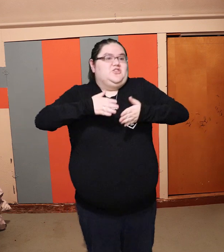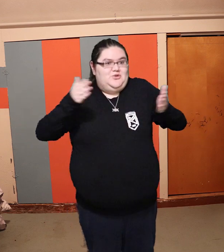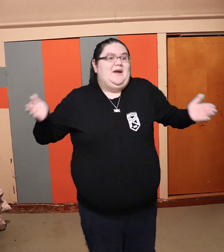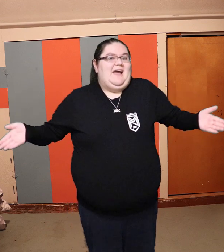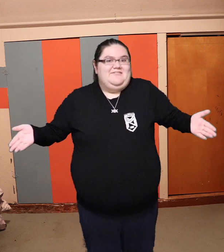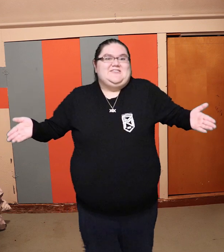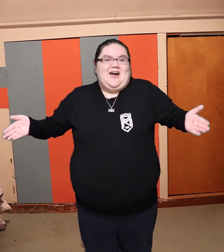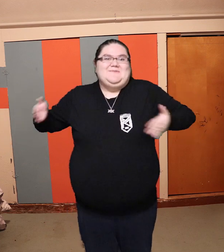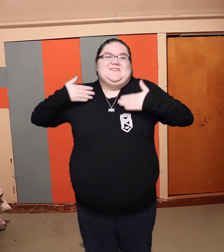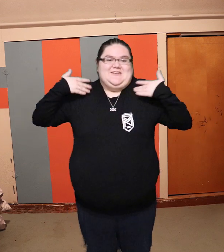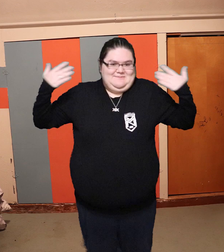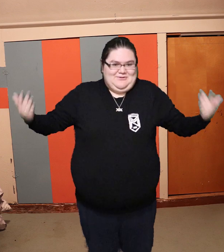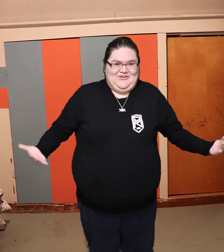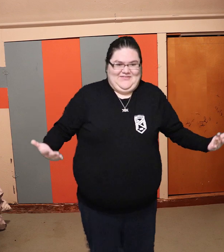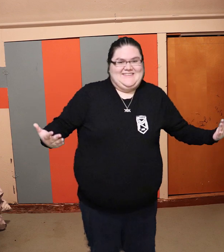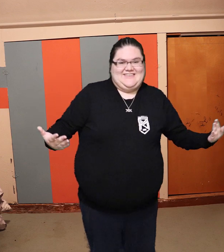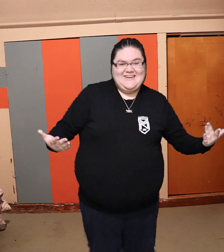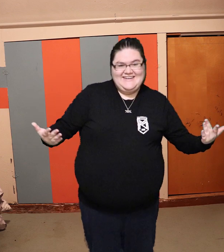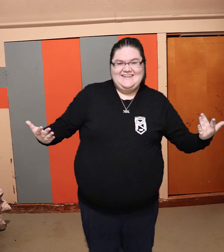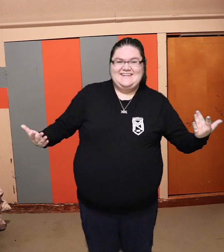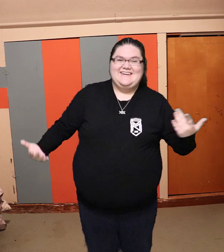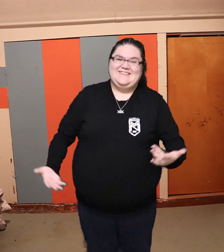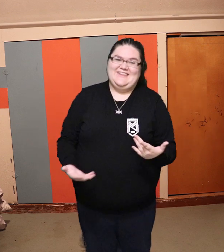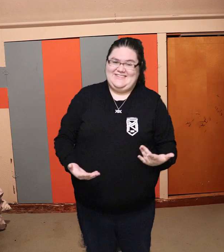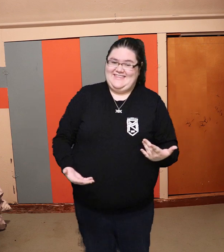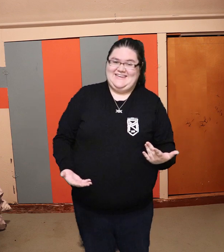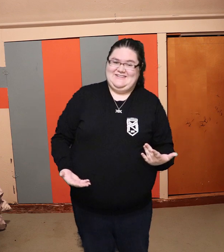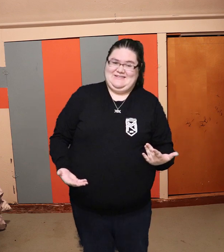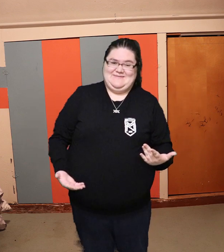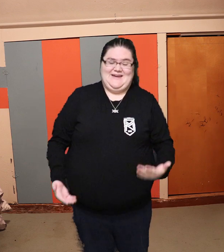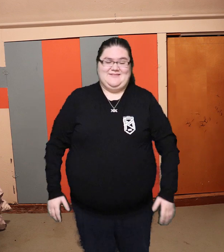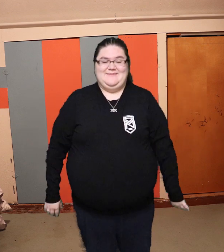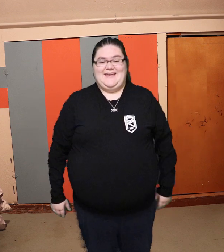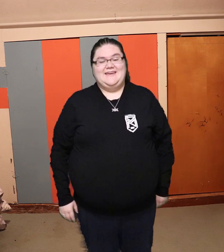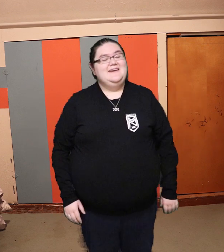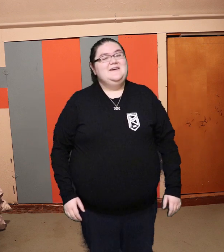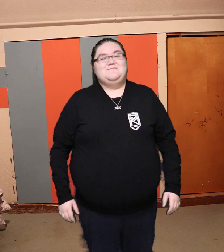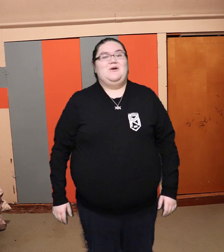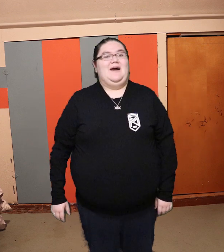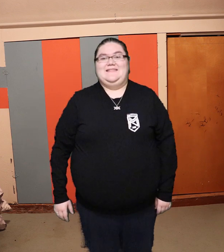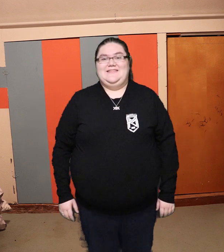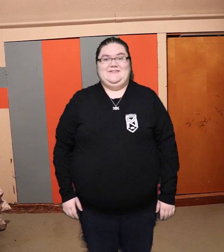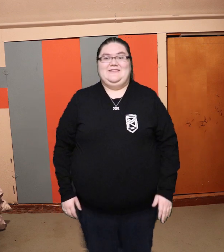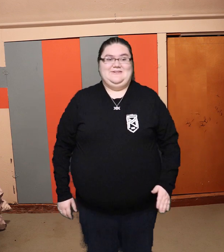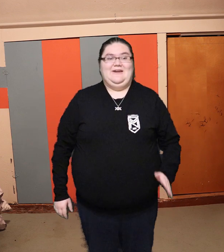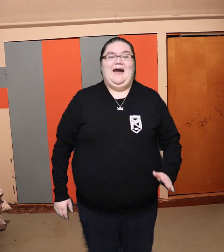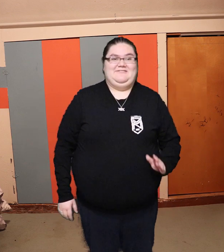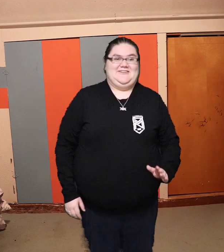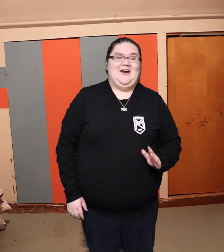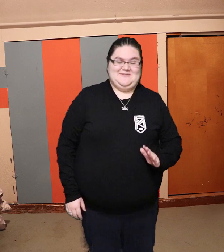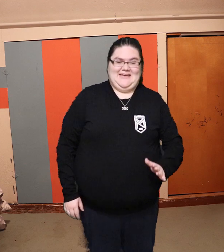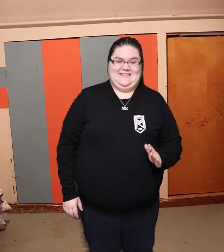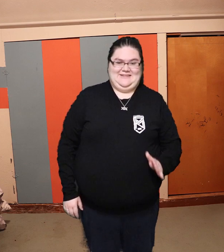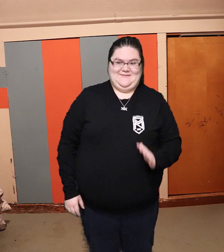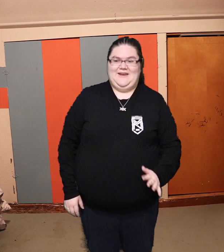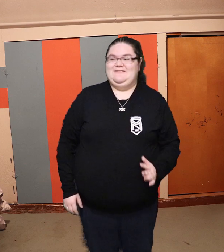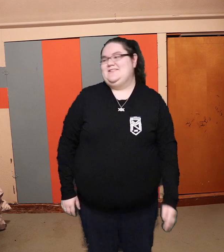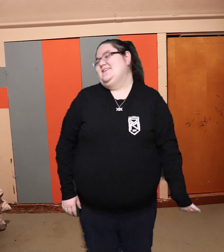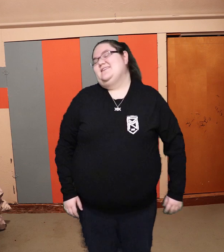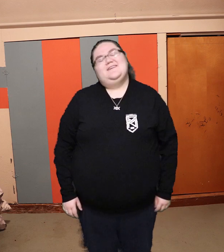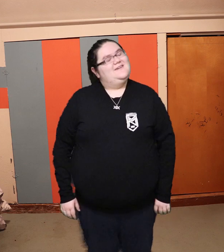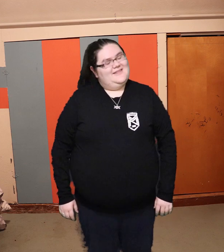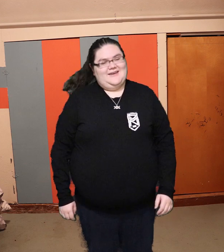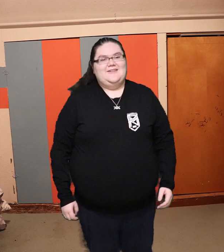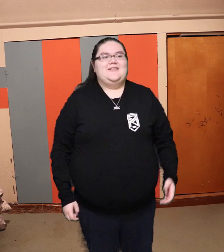thing. Do I have the time to improve it? Because that's the thing too, sometimes I'm like, bro, I literally do not have the time to edit these